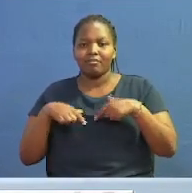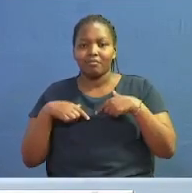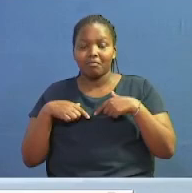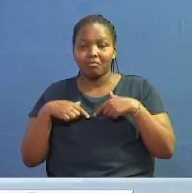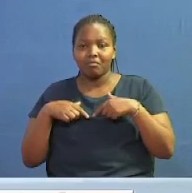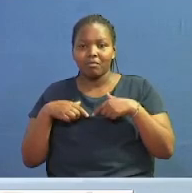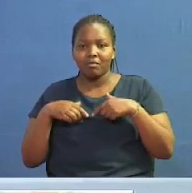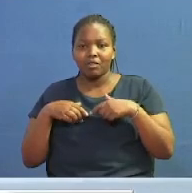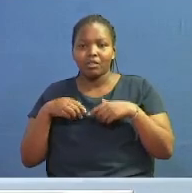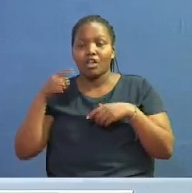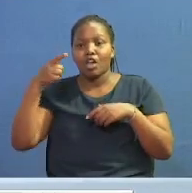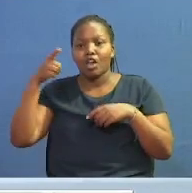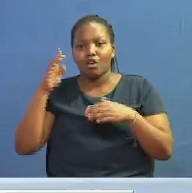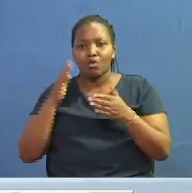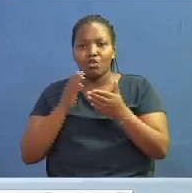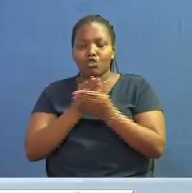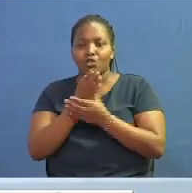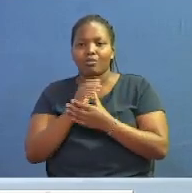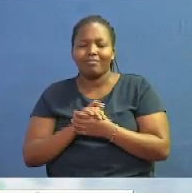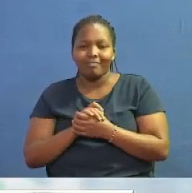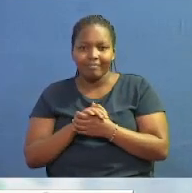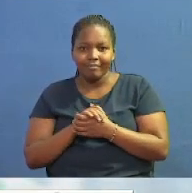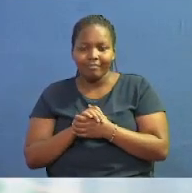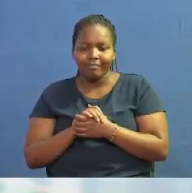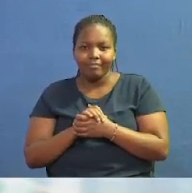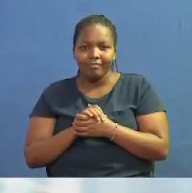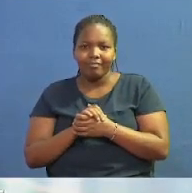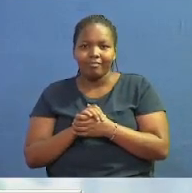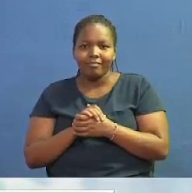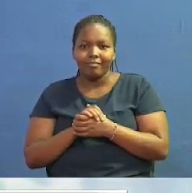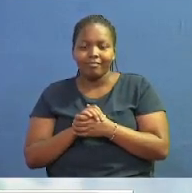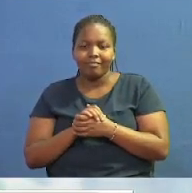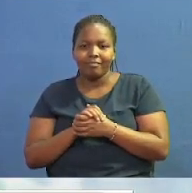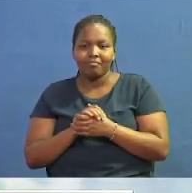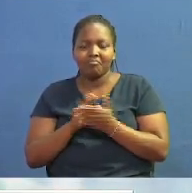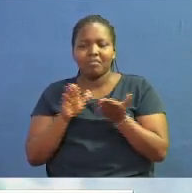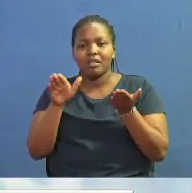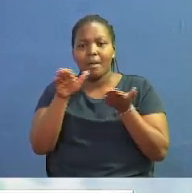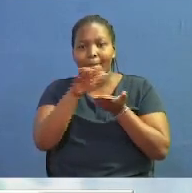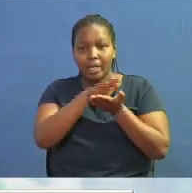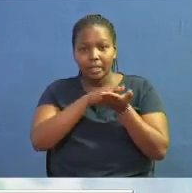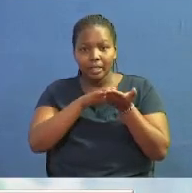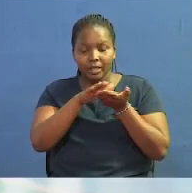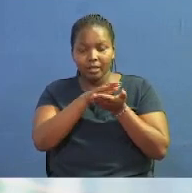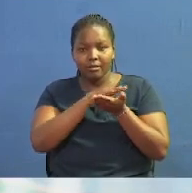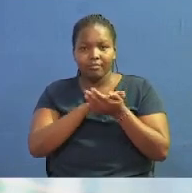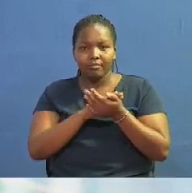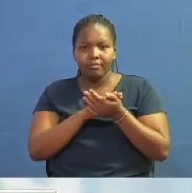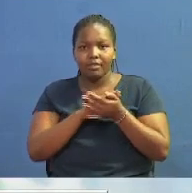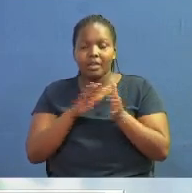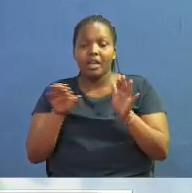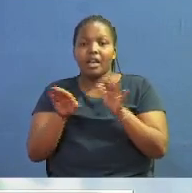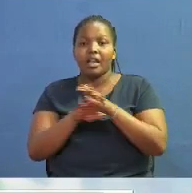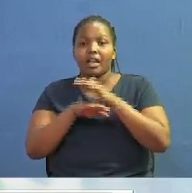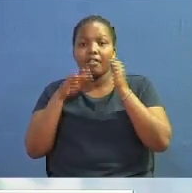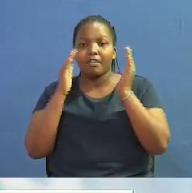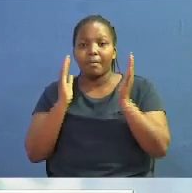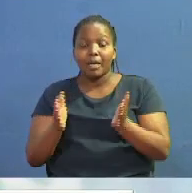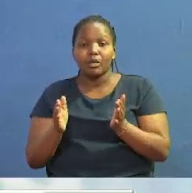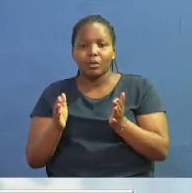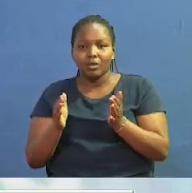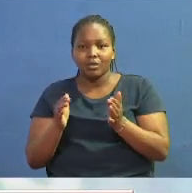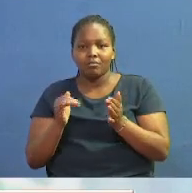by technology? So I think let us start from the basics. Everyone is a candidate